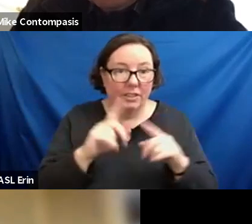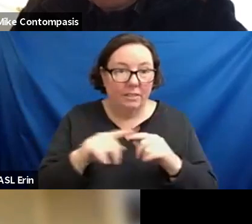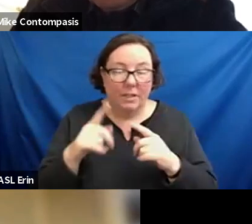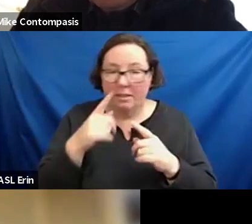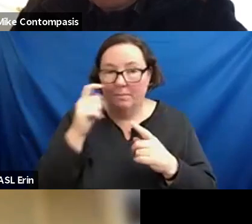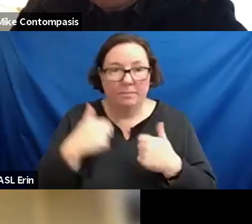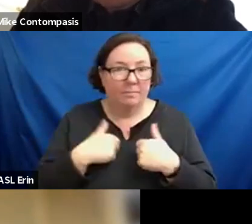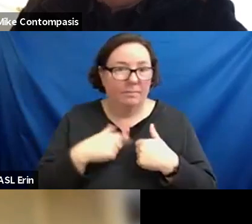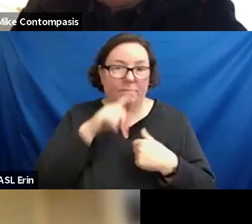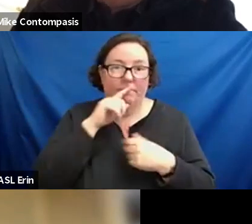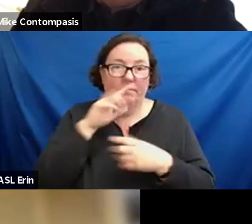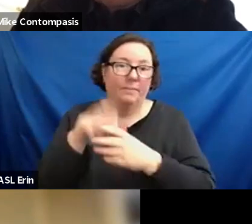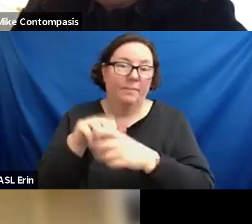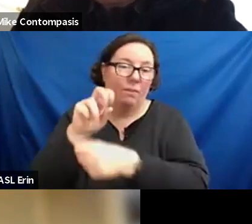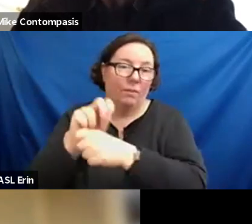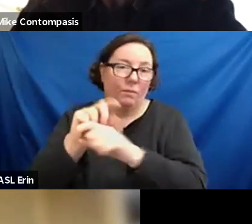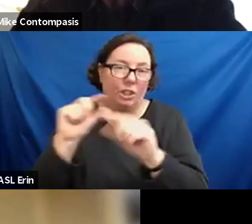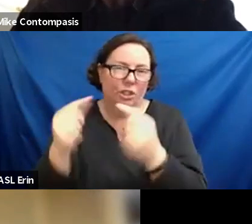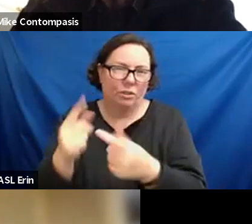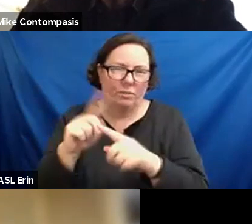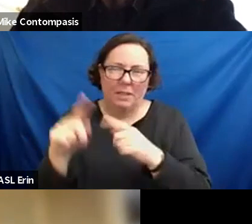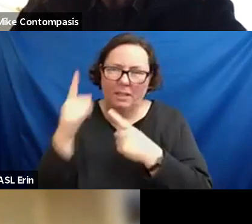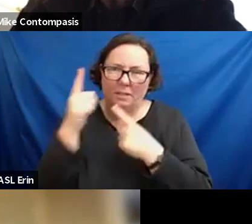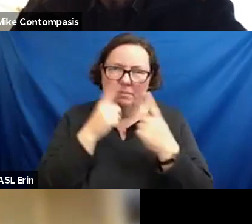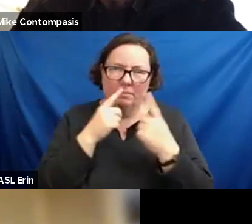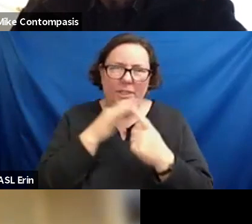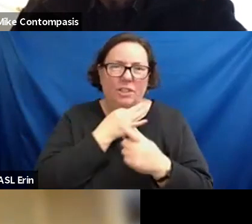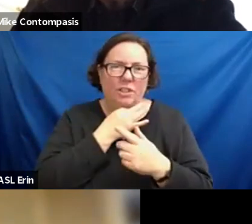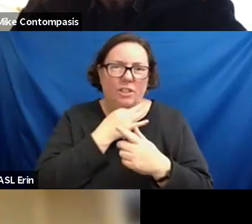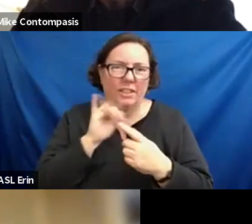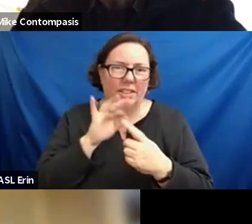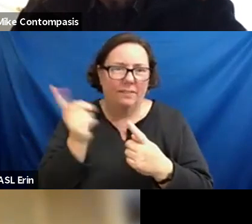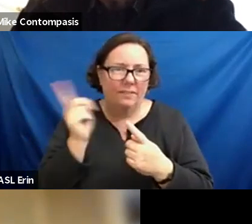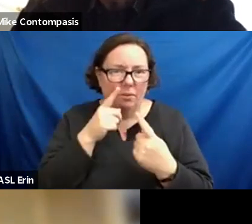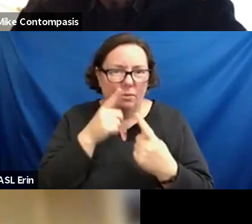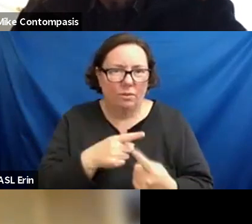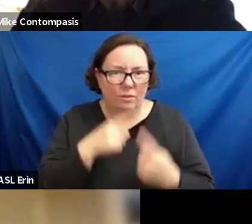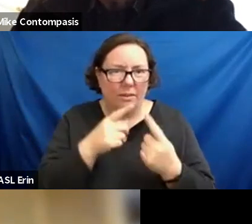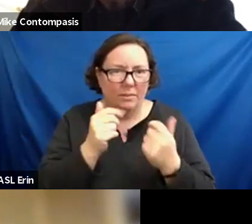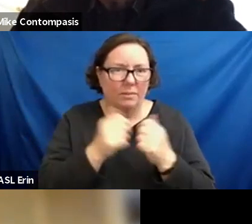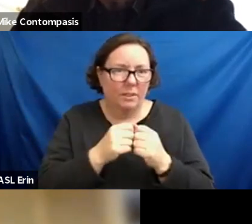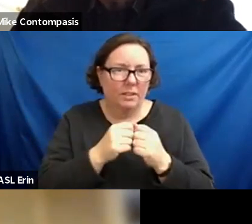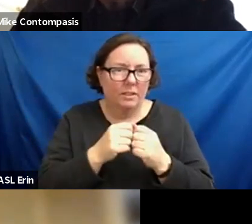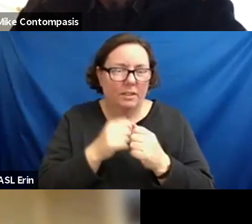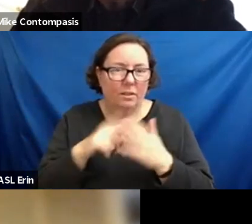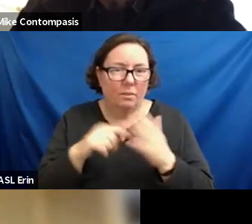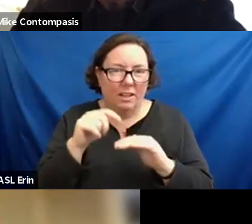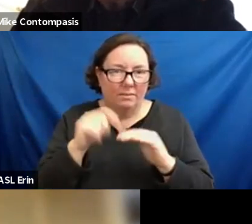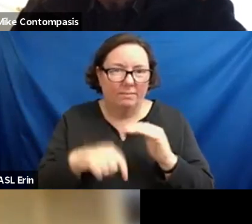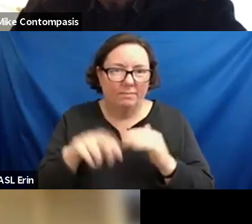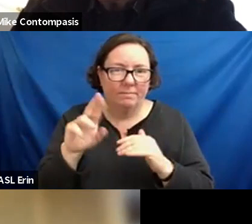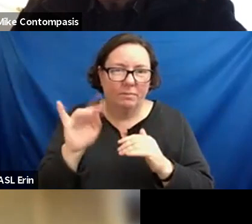wasn't on the working group, I'm just curious if you all grappled with what rigor